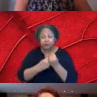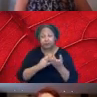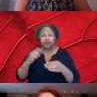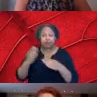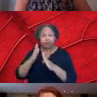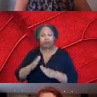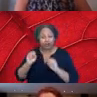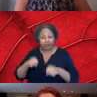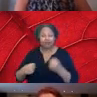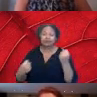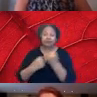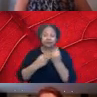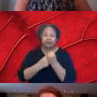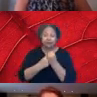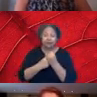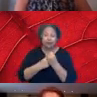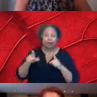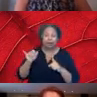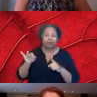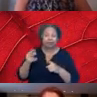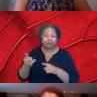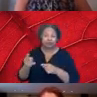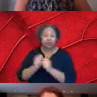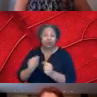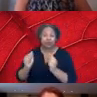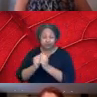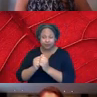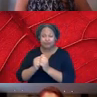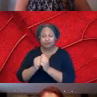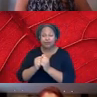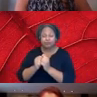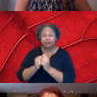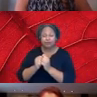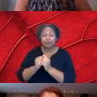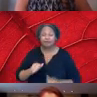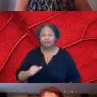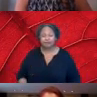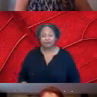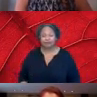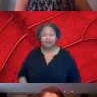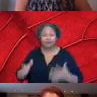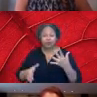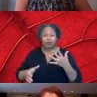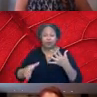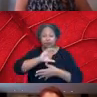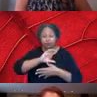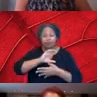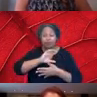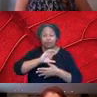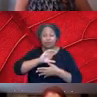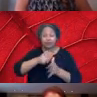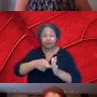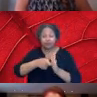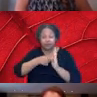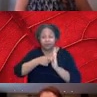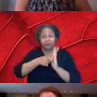But I think it's like if they work with the person, we do have something in our criteria too that says that like the letter